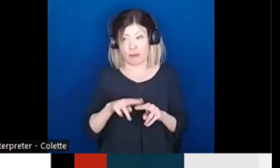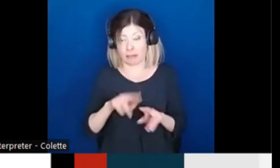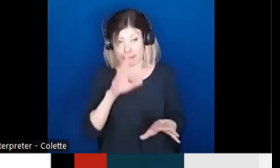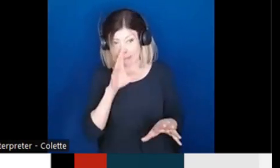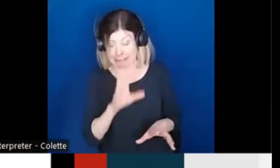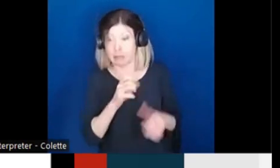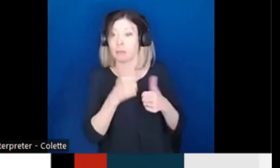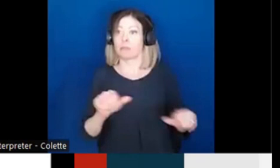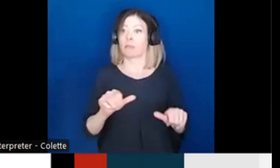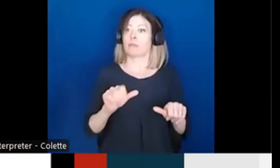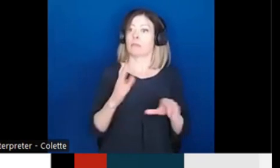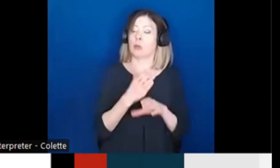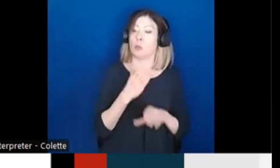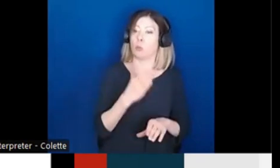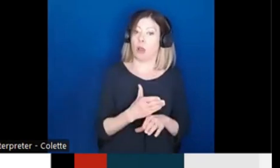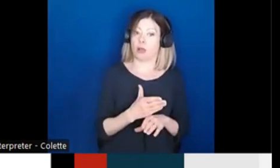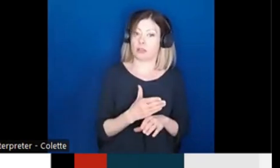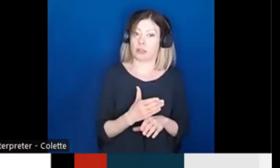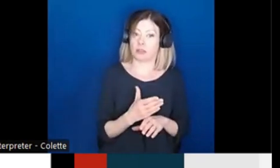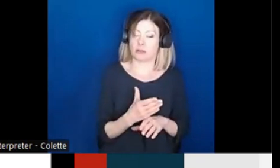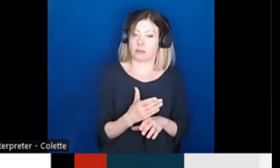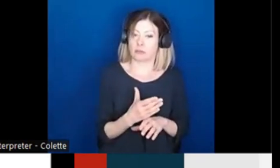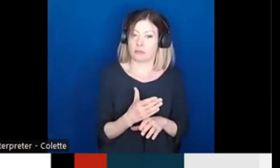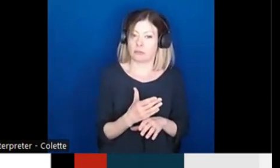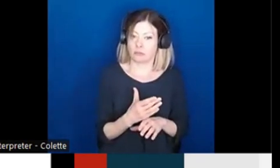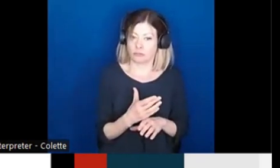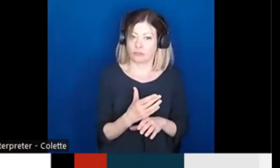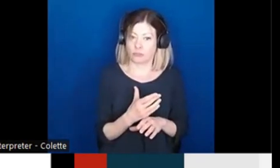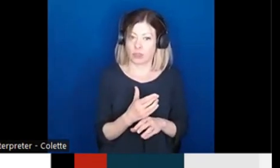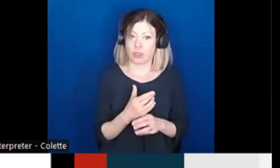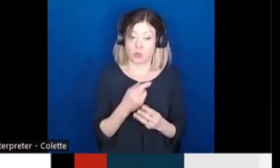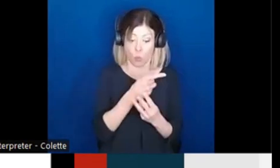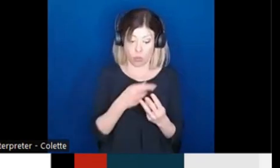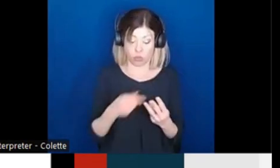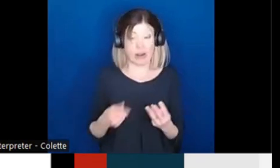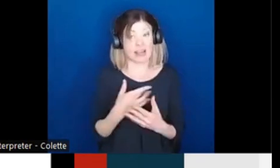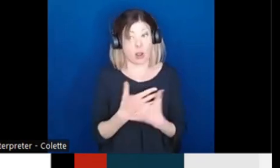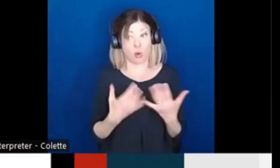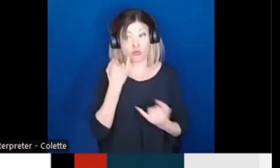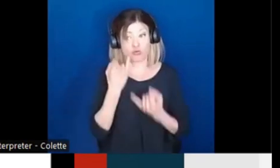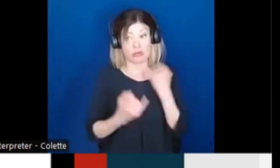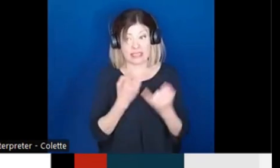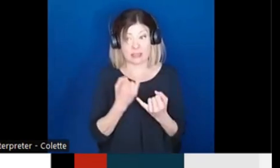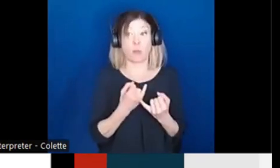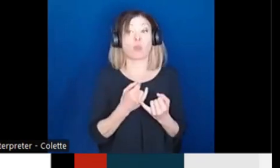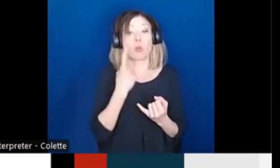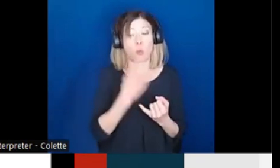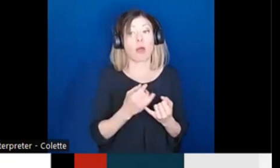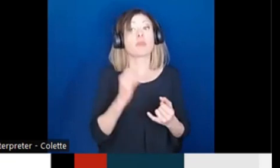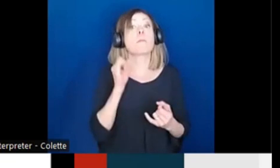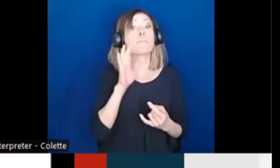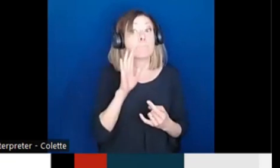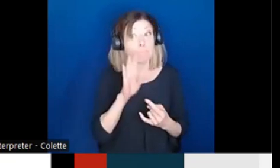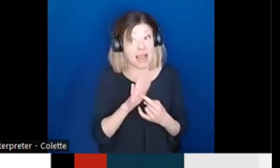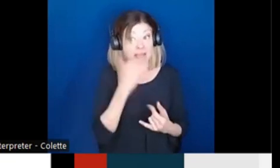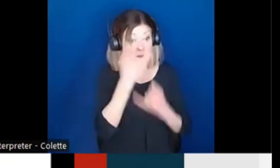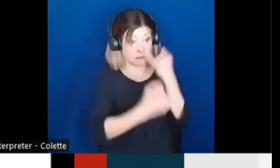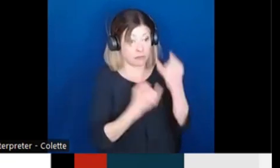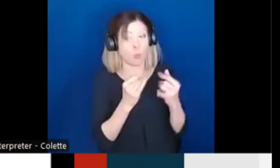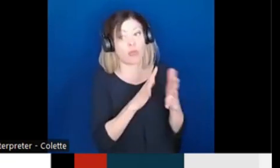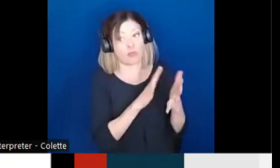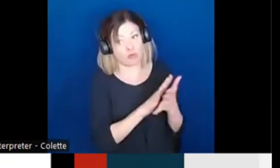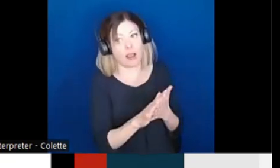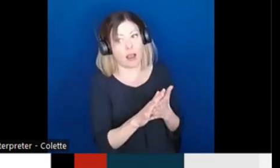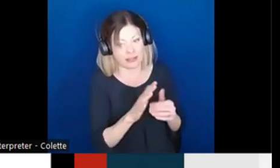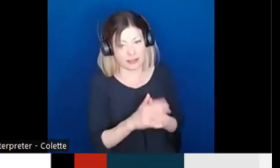the criticism that was fired at all the Brontes' writing, really, though mainly Wuthering Heights, it abated. People started to see them